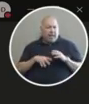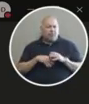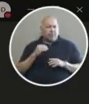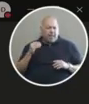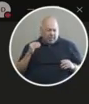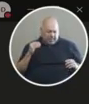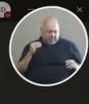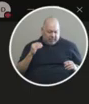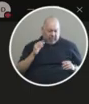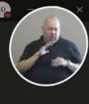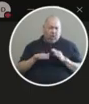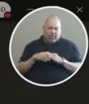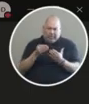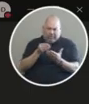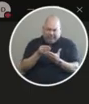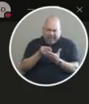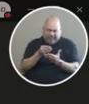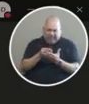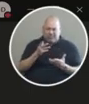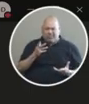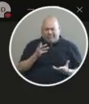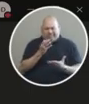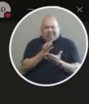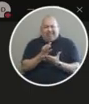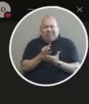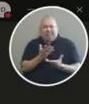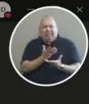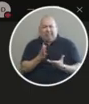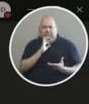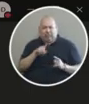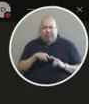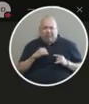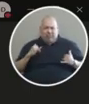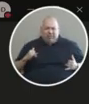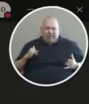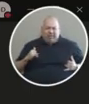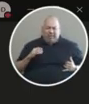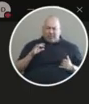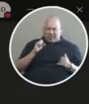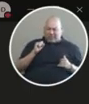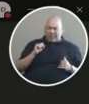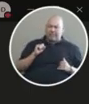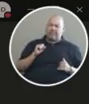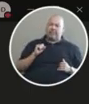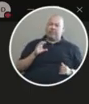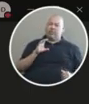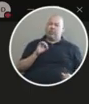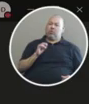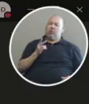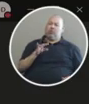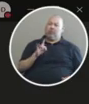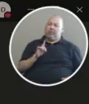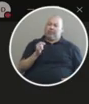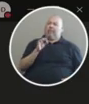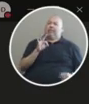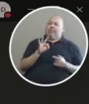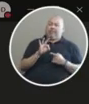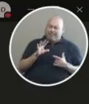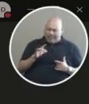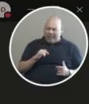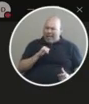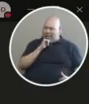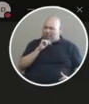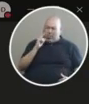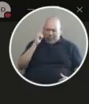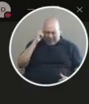of all the financial things that are being talked about right now, is the COVID-19 virus. I